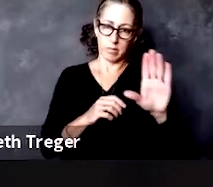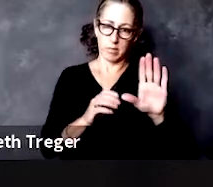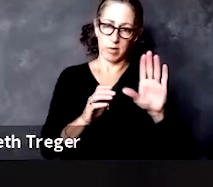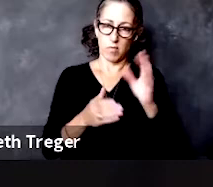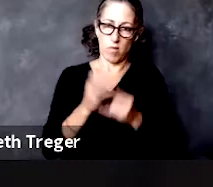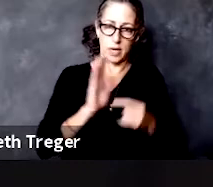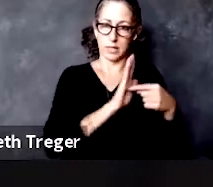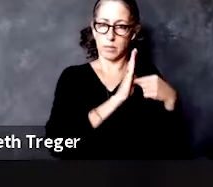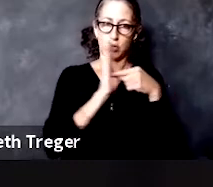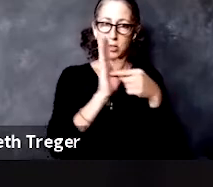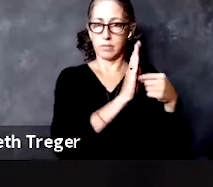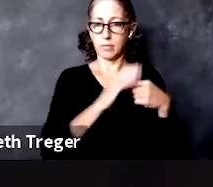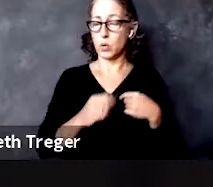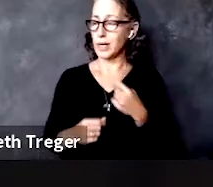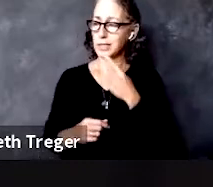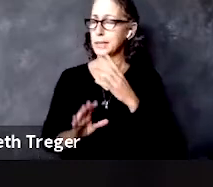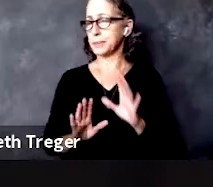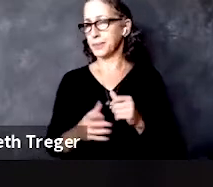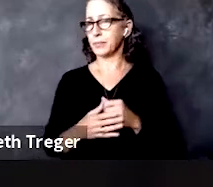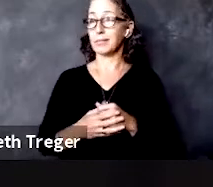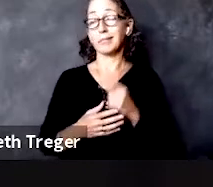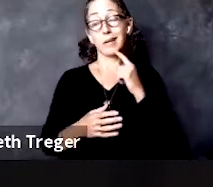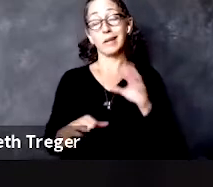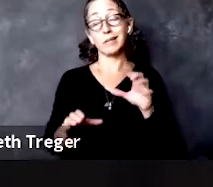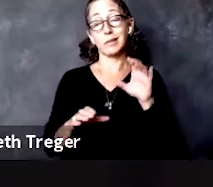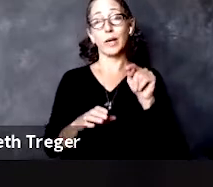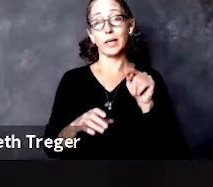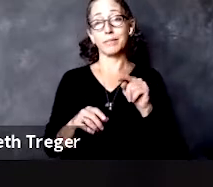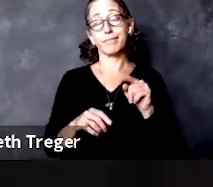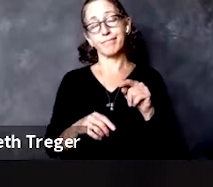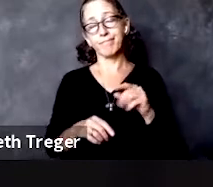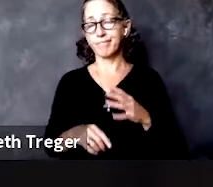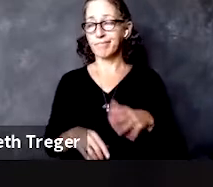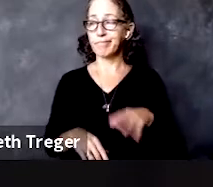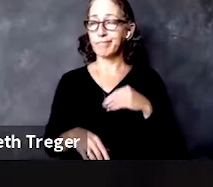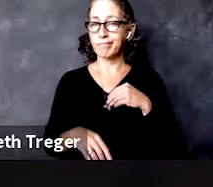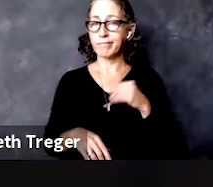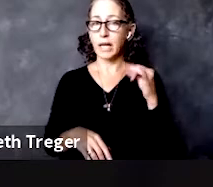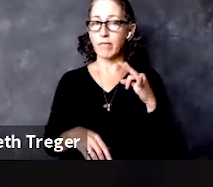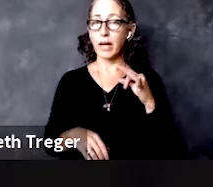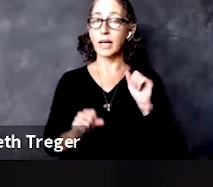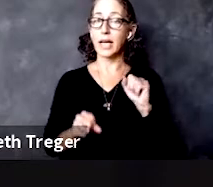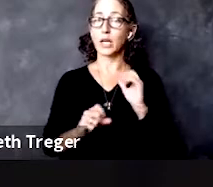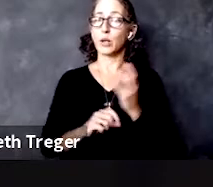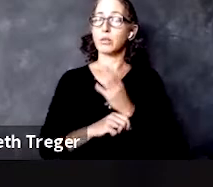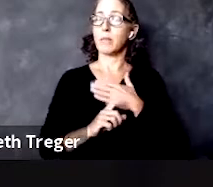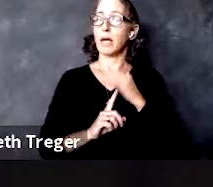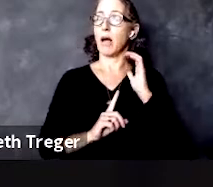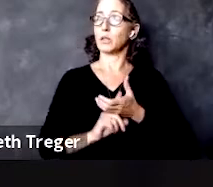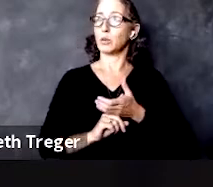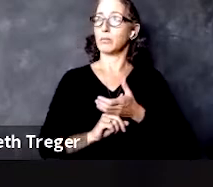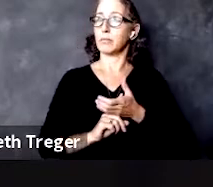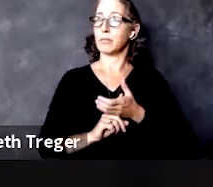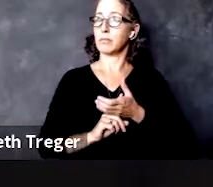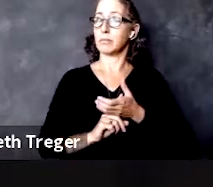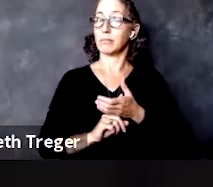And I said, well, I'll do it, but you know, I'll do it if I can be in costume. And they said, oh, great,